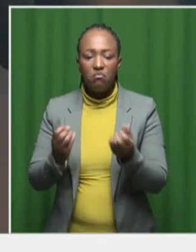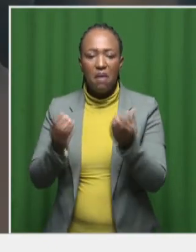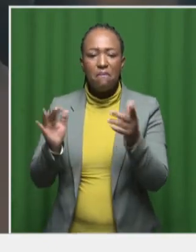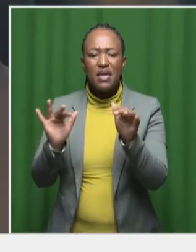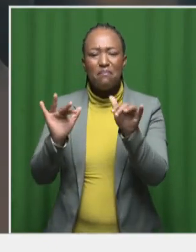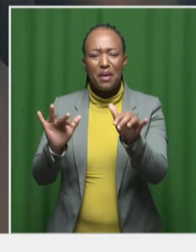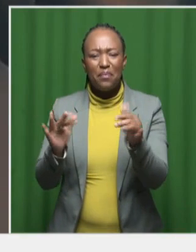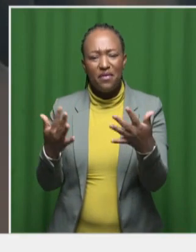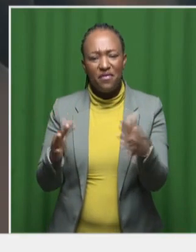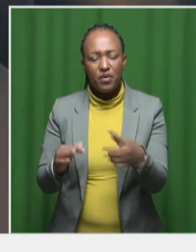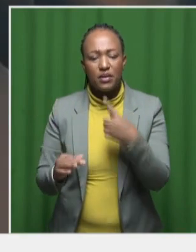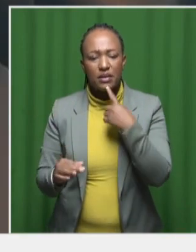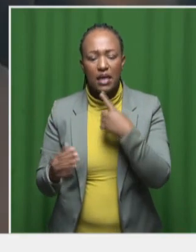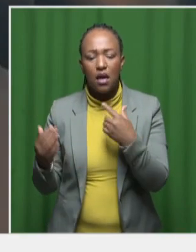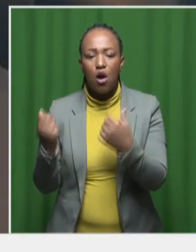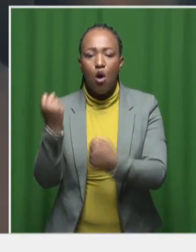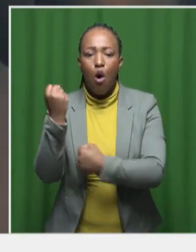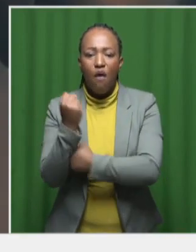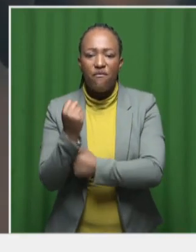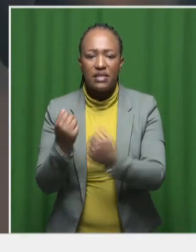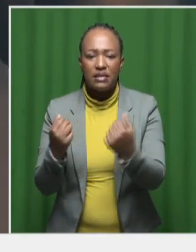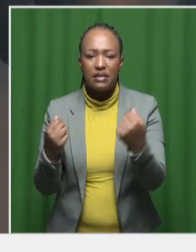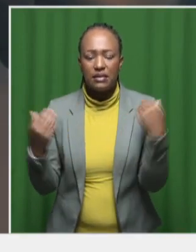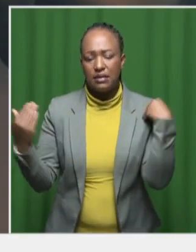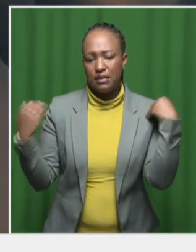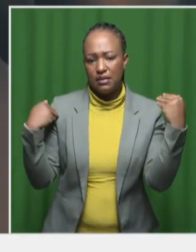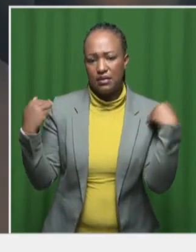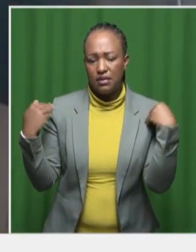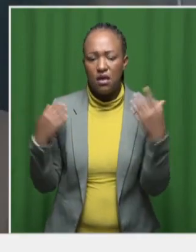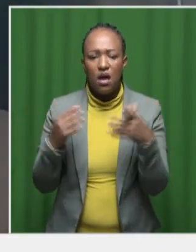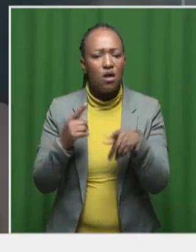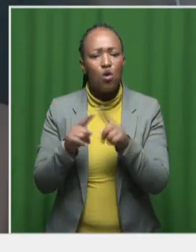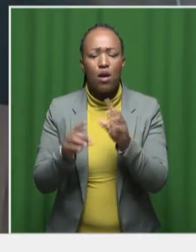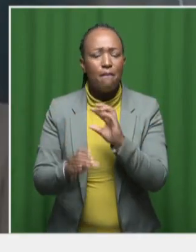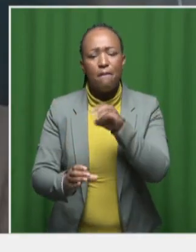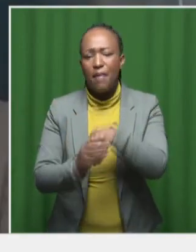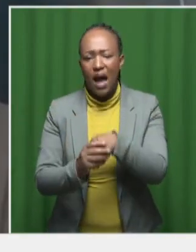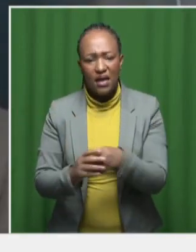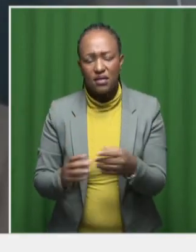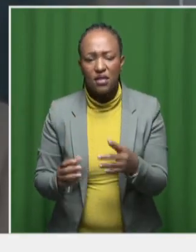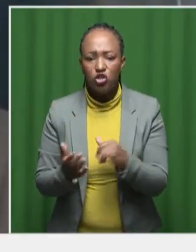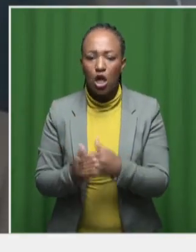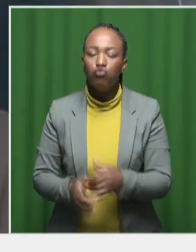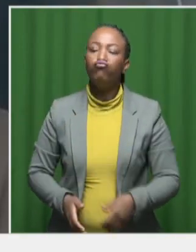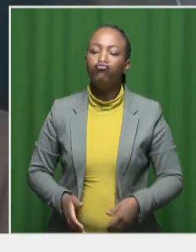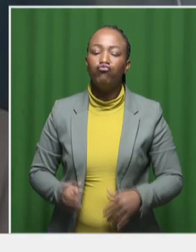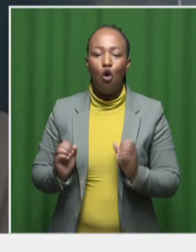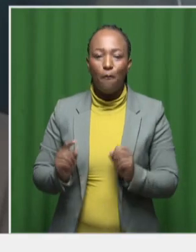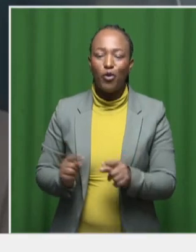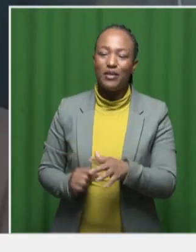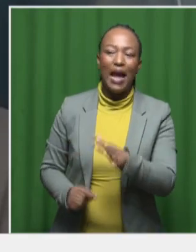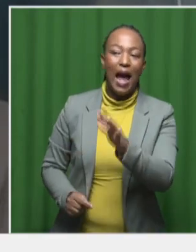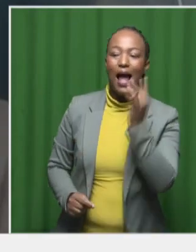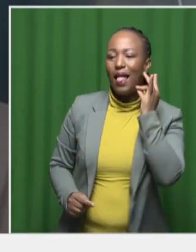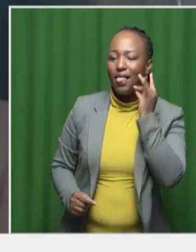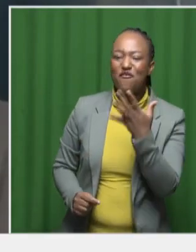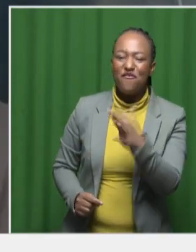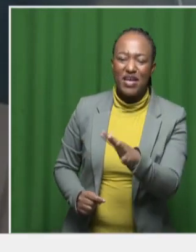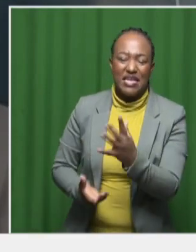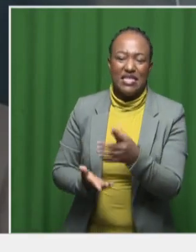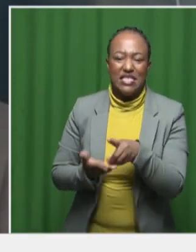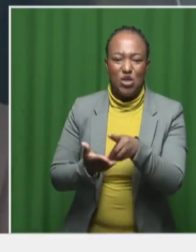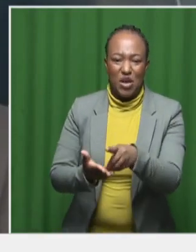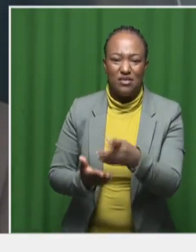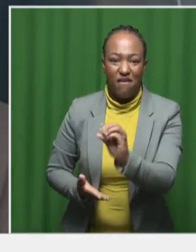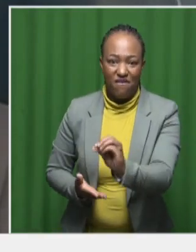said, we need assistance, but who were not part of the victims of the floods, who just took the opportunity because they heard that there is a